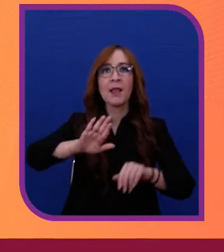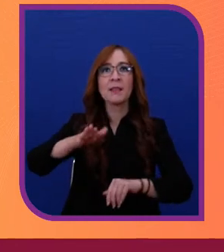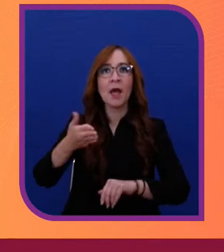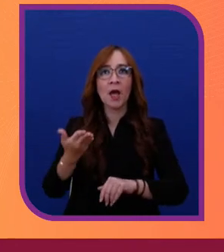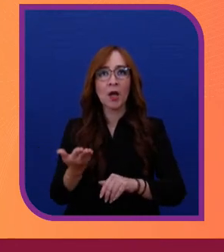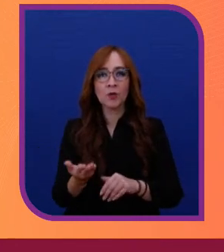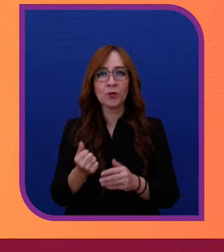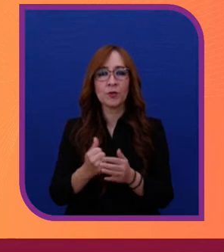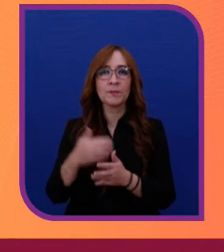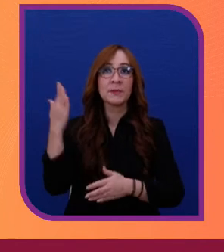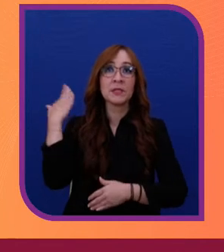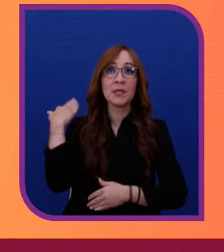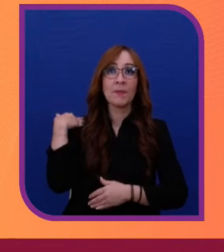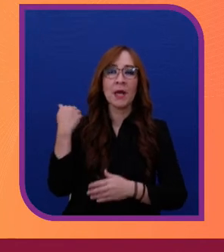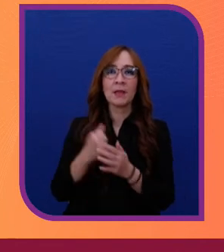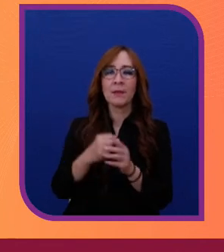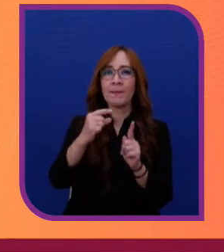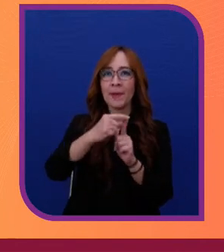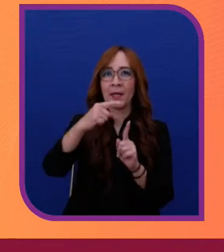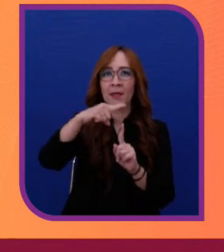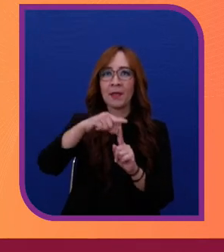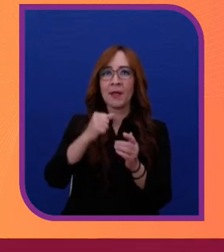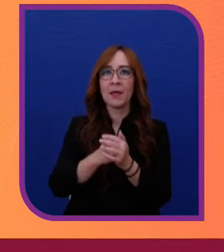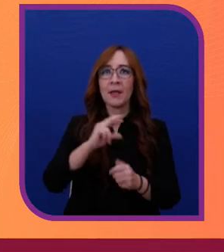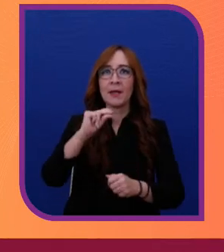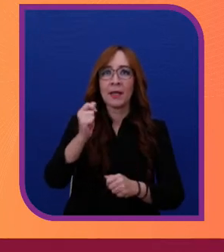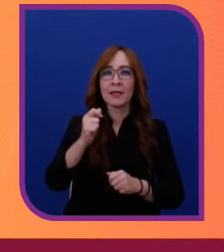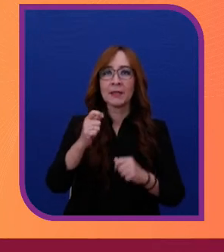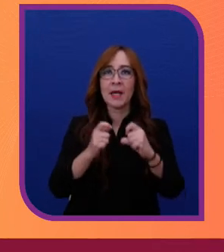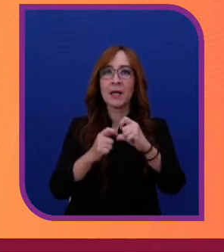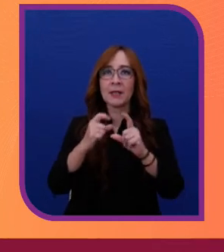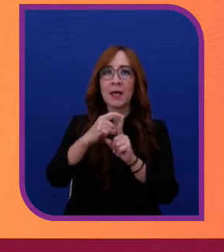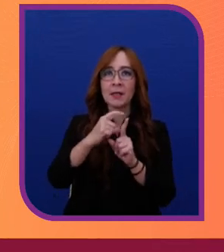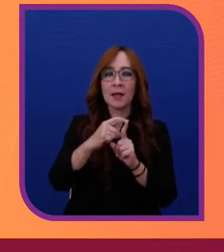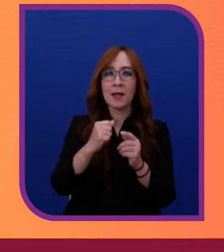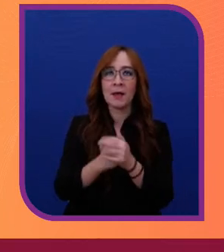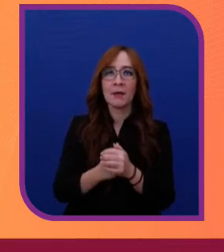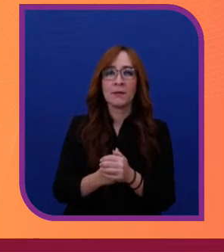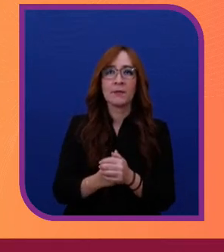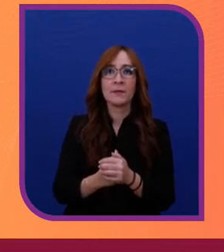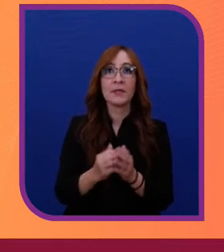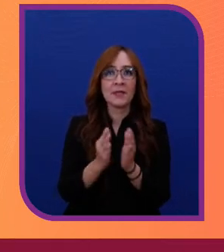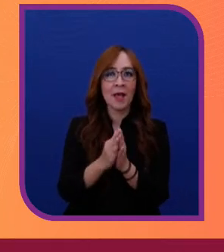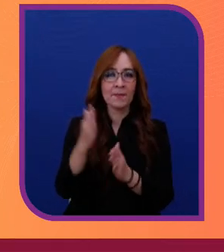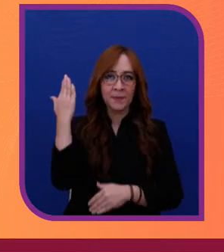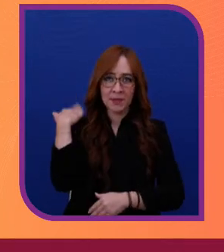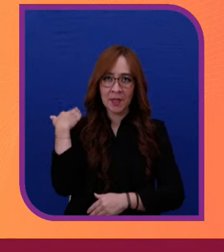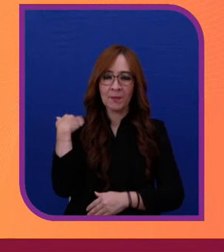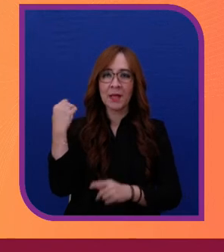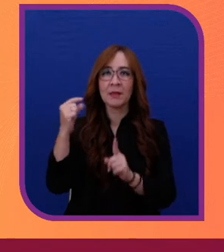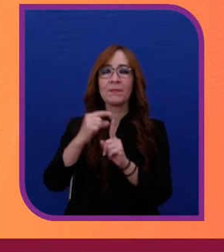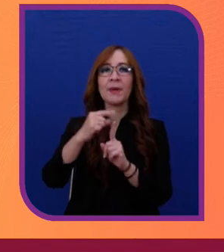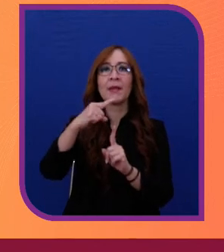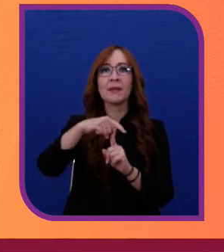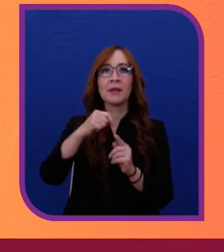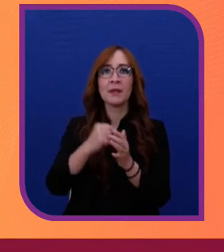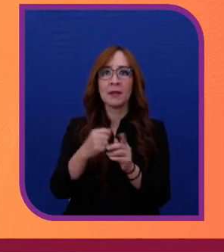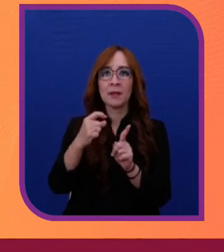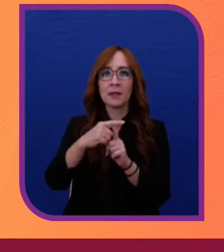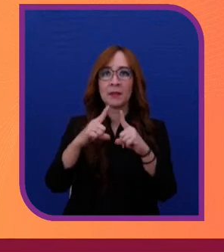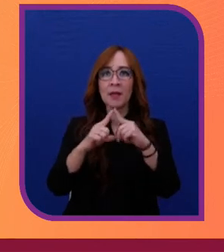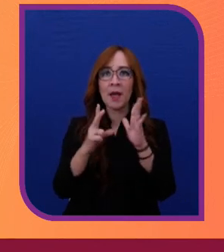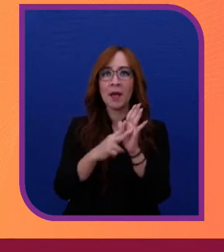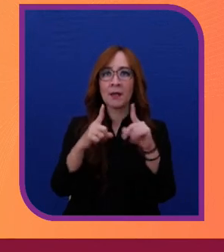no7 Counting The Position of seret PT danareksa sekuritas mencret winsorized